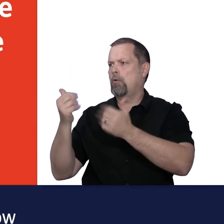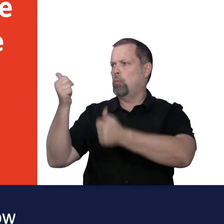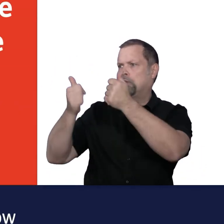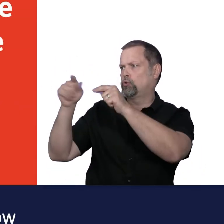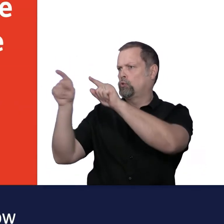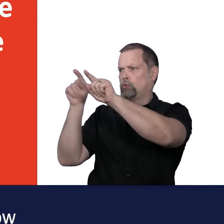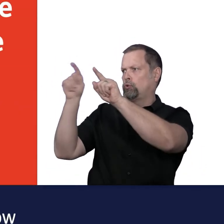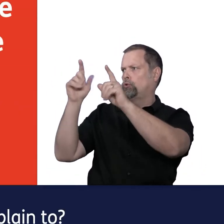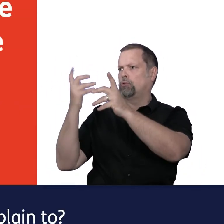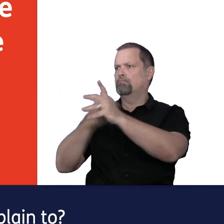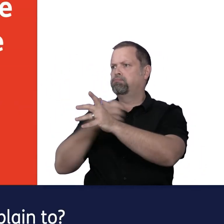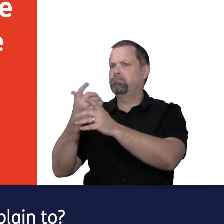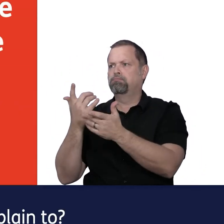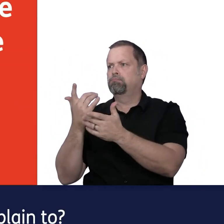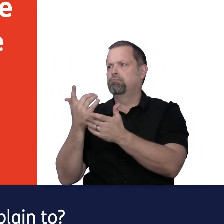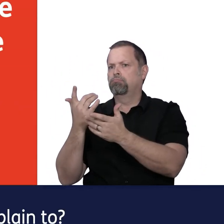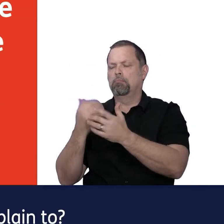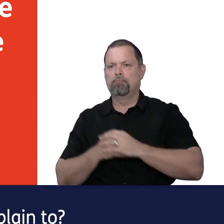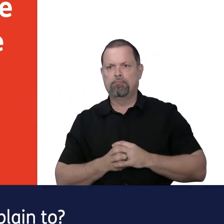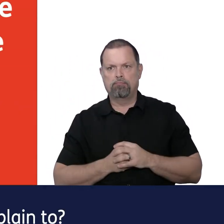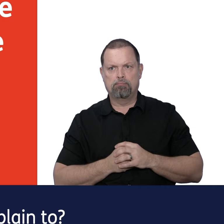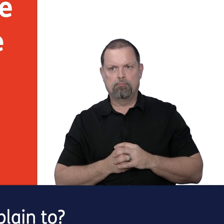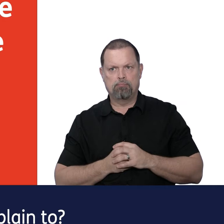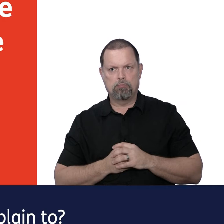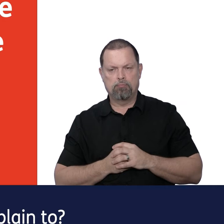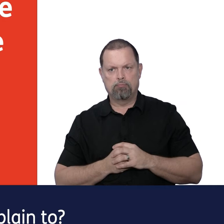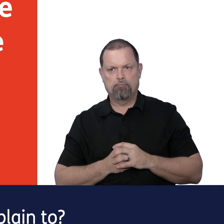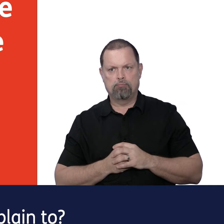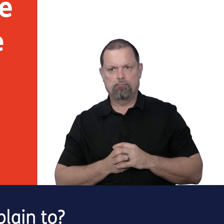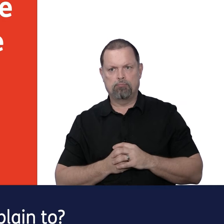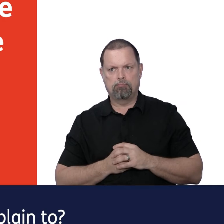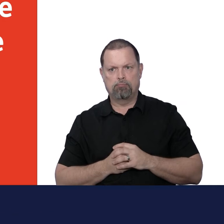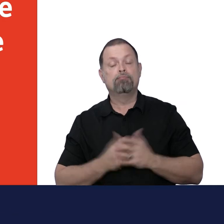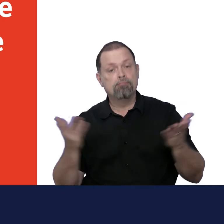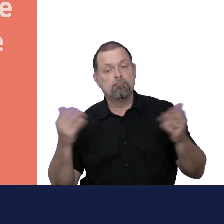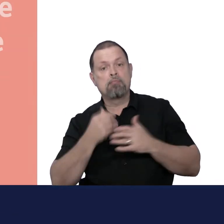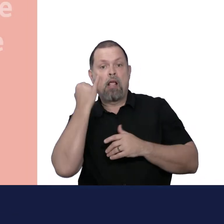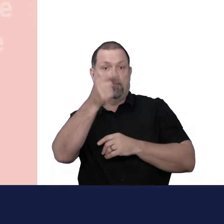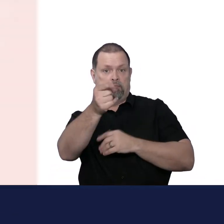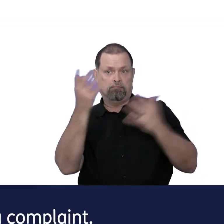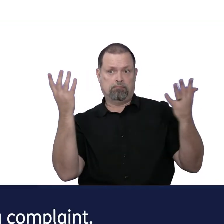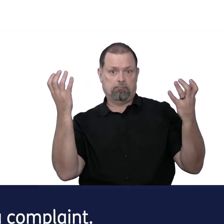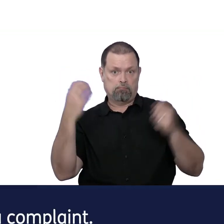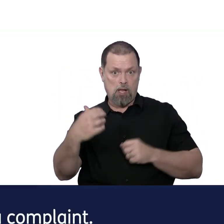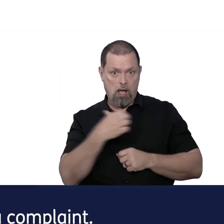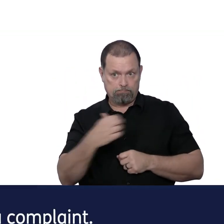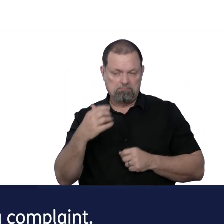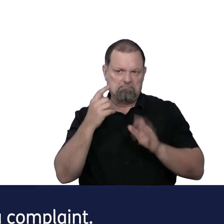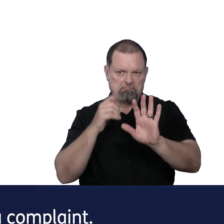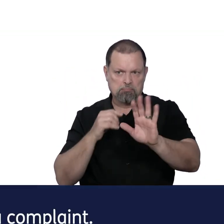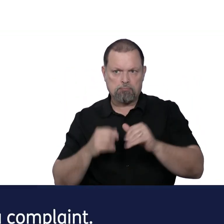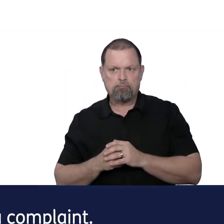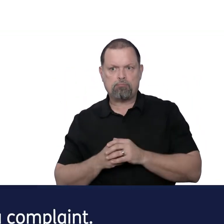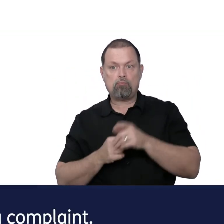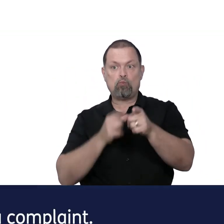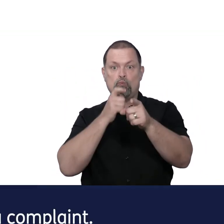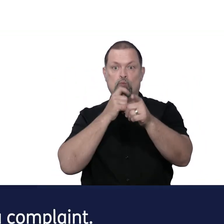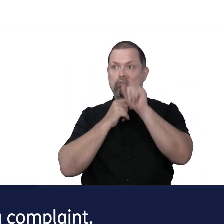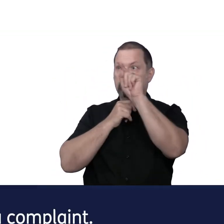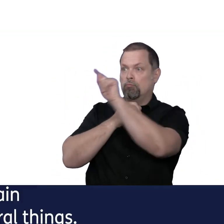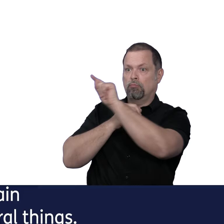How do you know which agency to complain to? Say you decide to make a